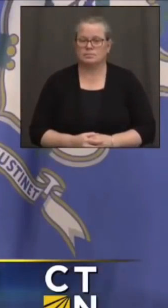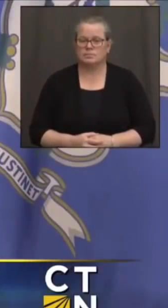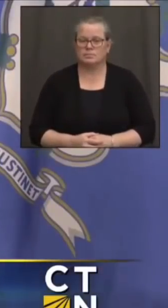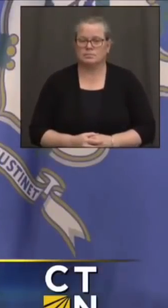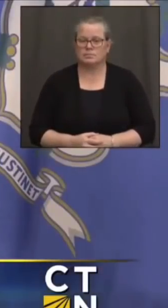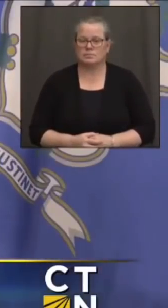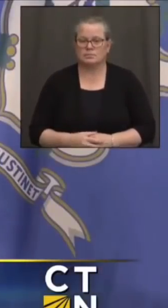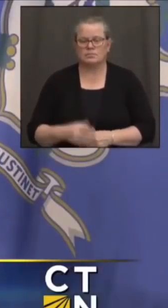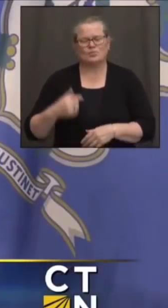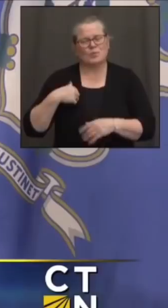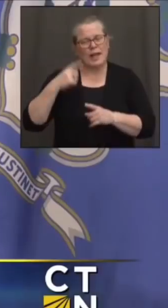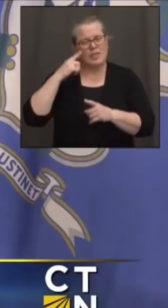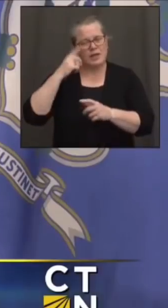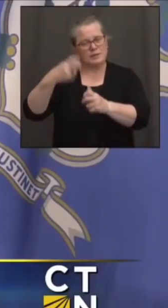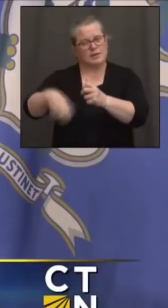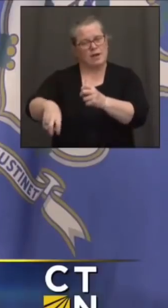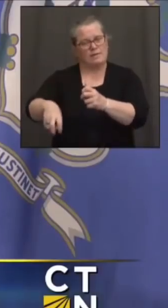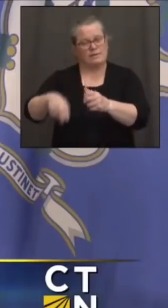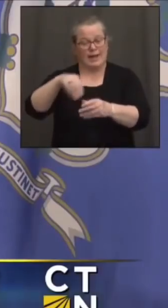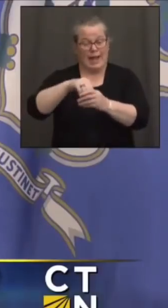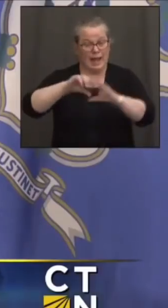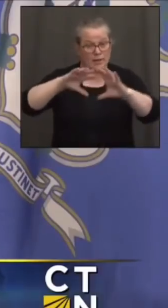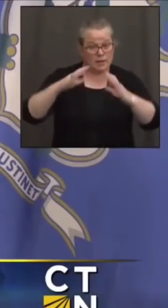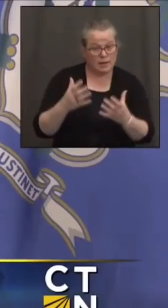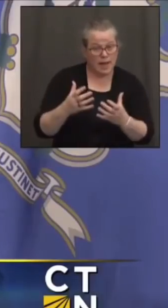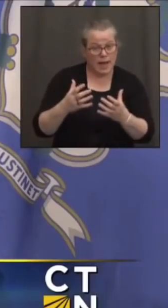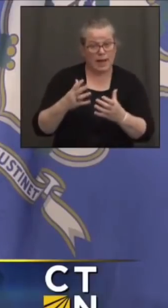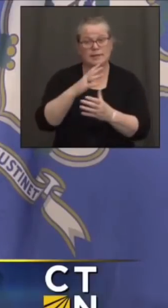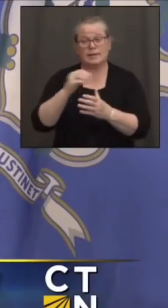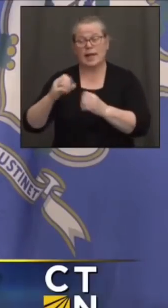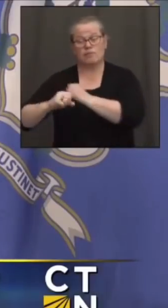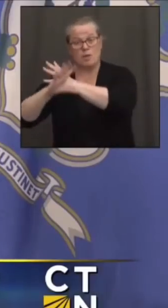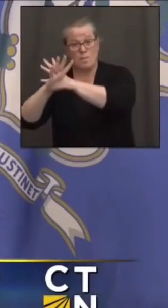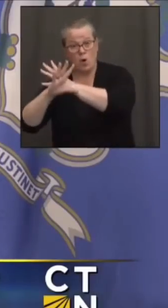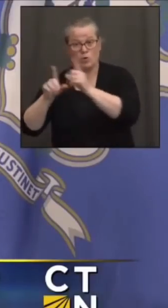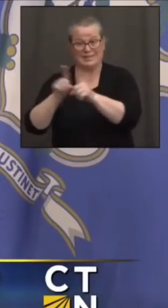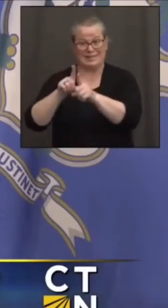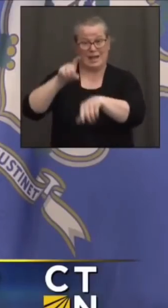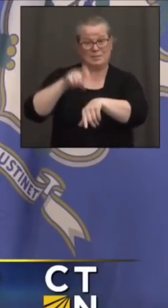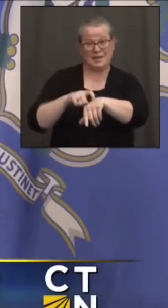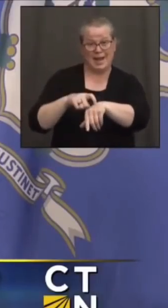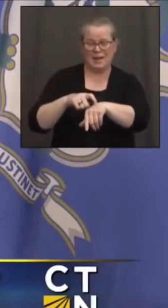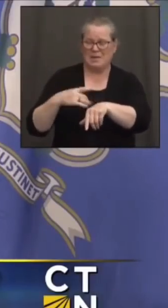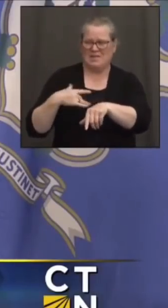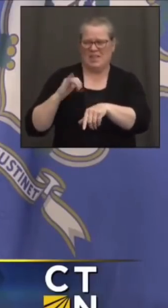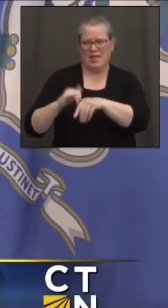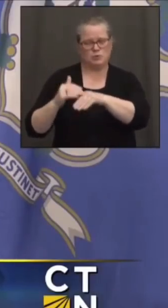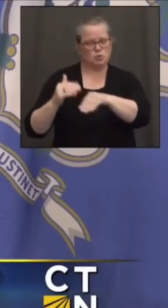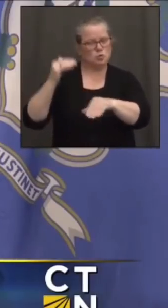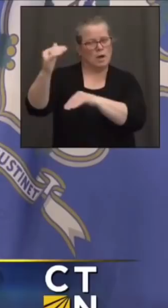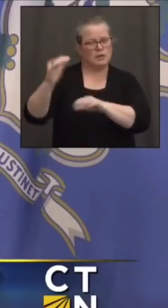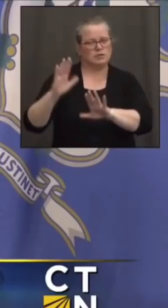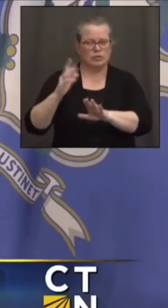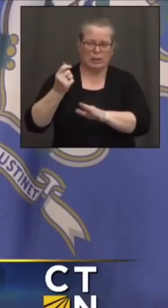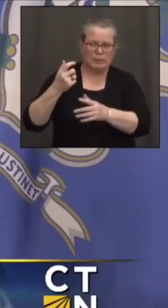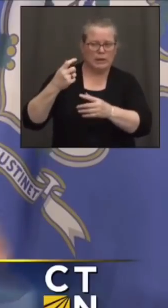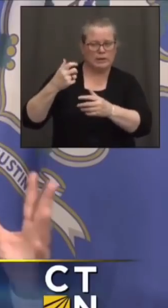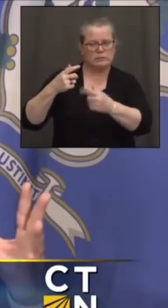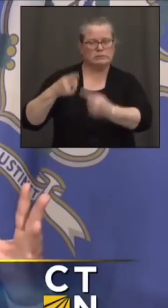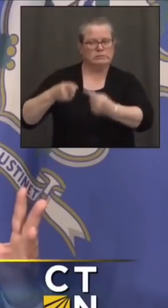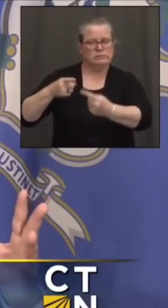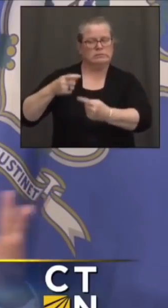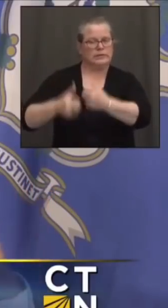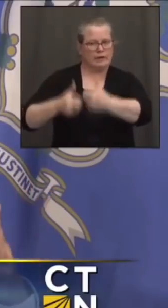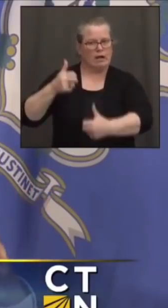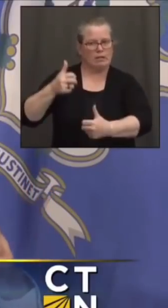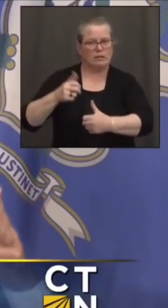learning simulcast along with in-classroom learning school by school. I think that's asking too much. But I think you will see a